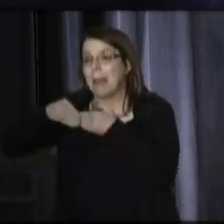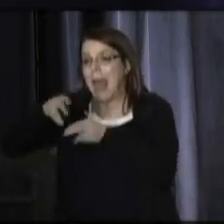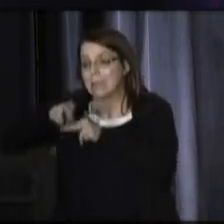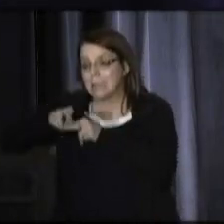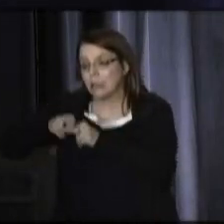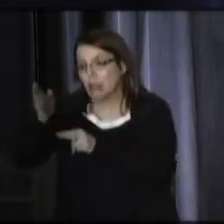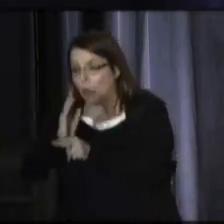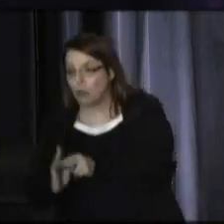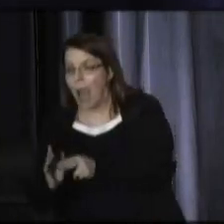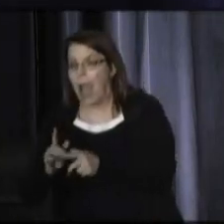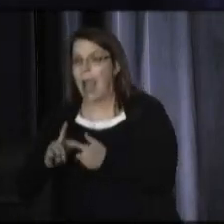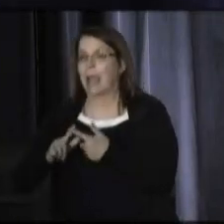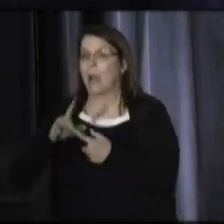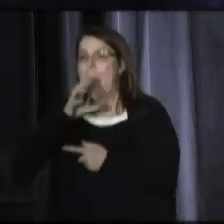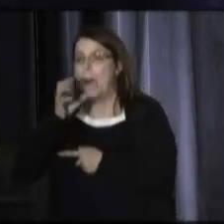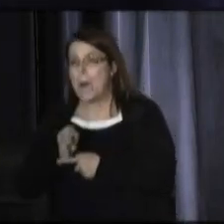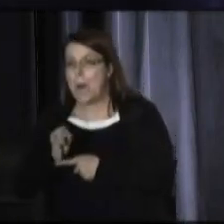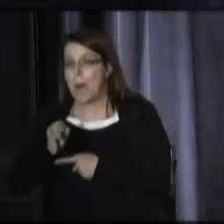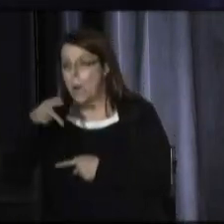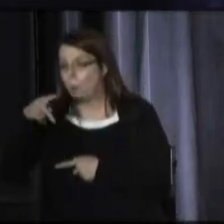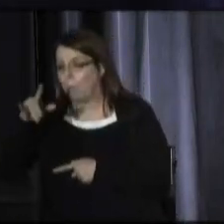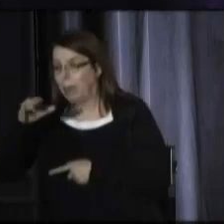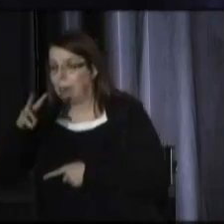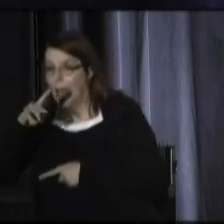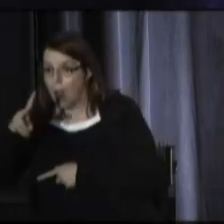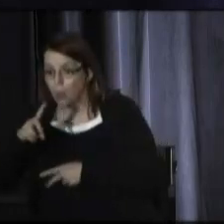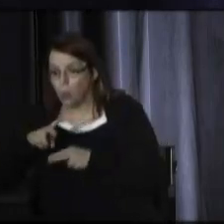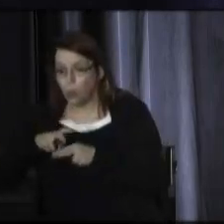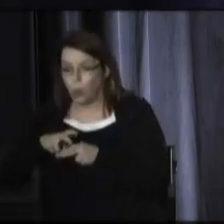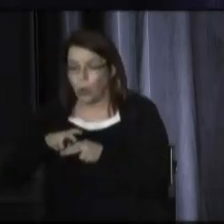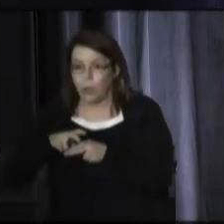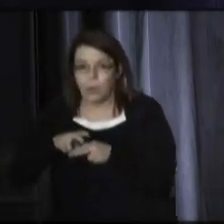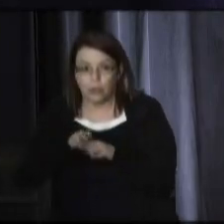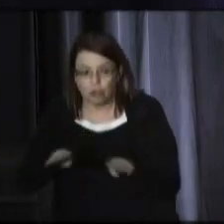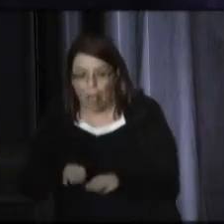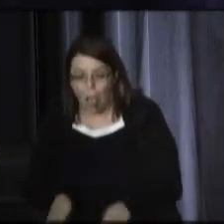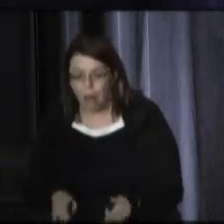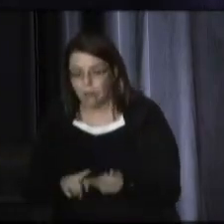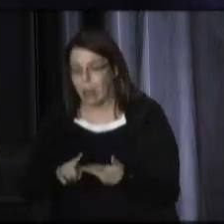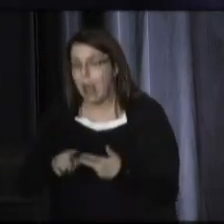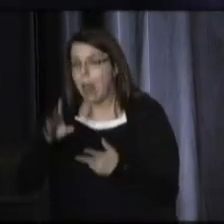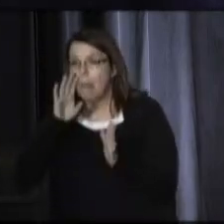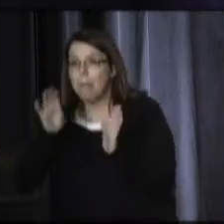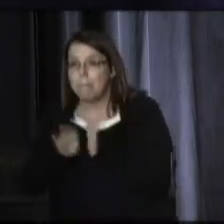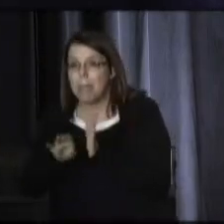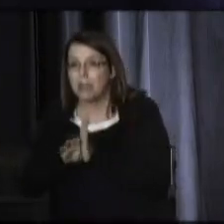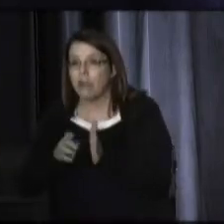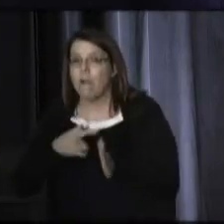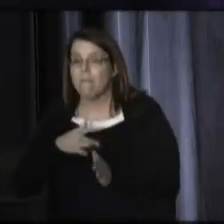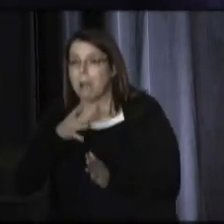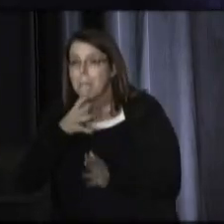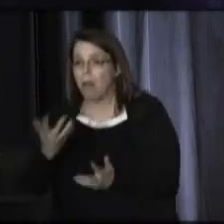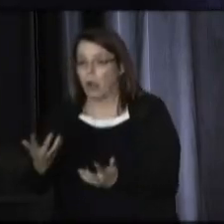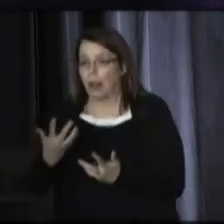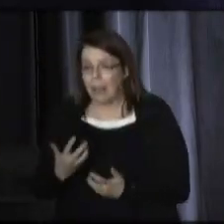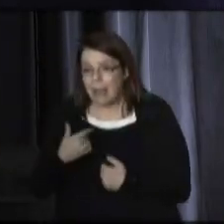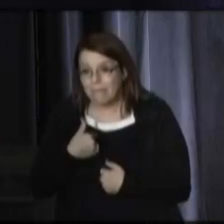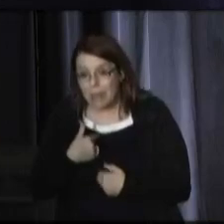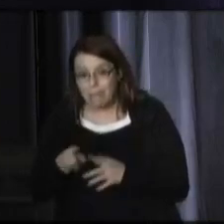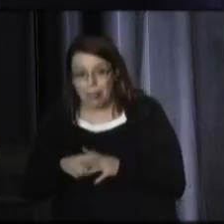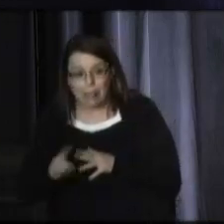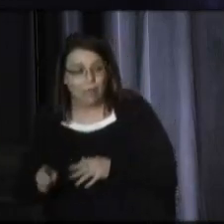writer? Were we not both descended from the peoples of an archipelago at the edge of the Pacific, colonized